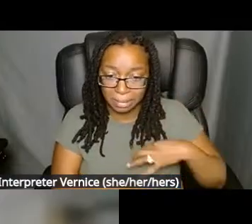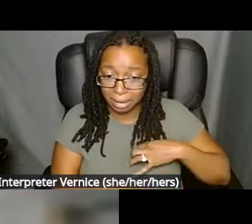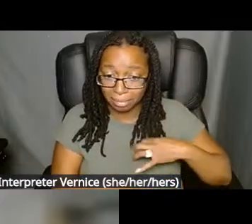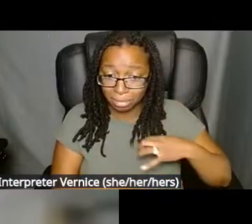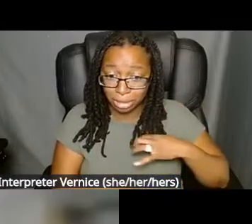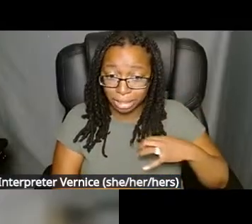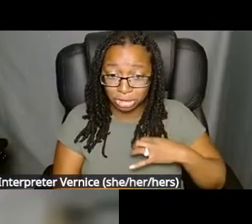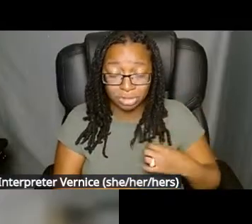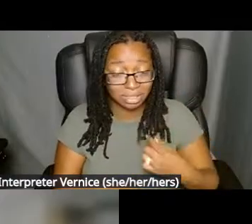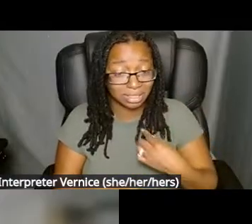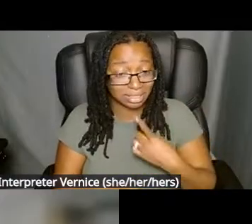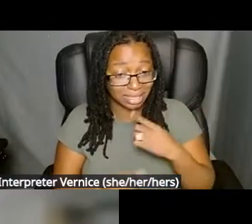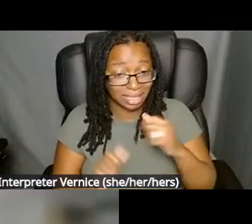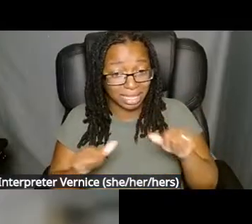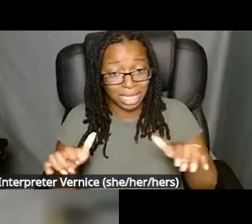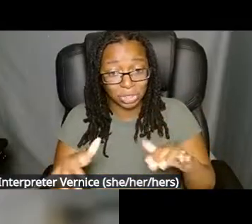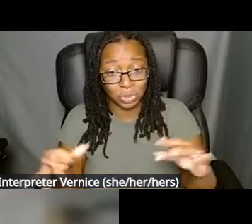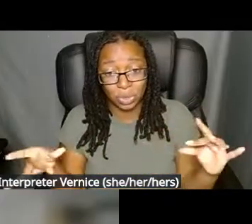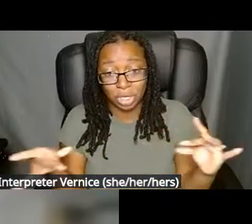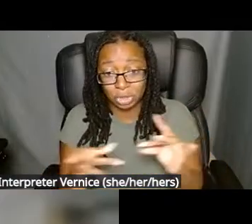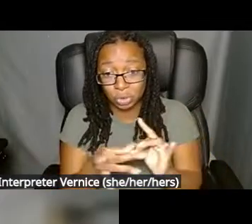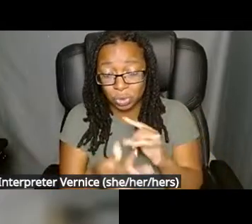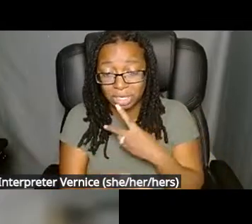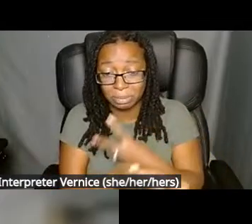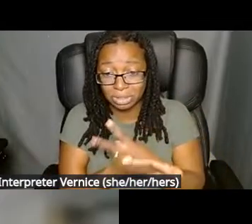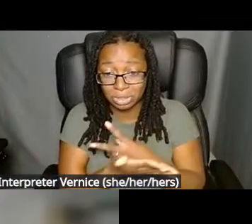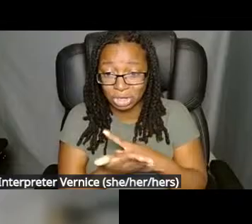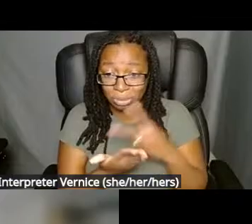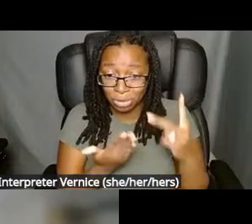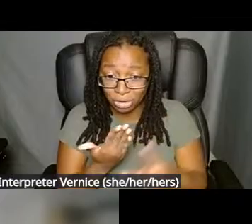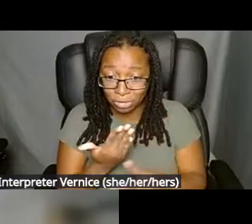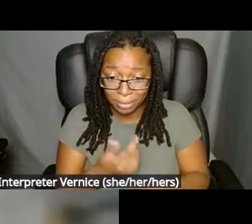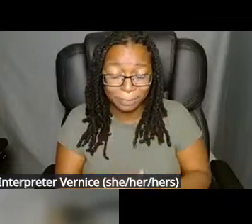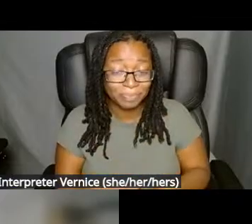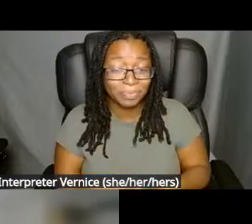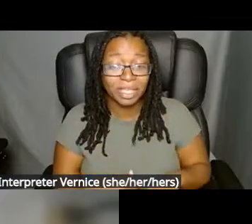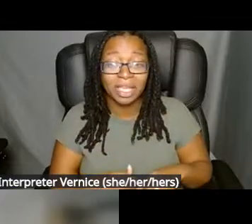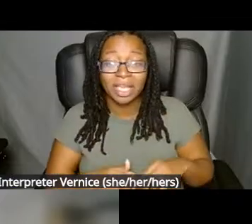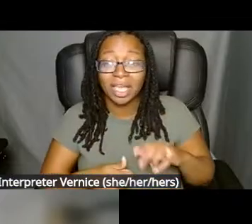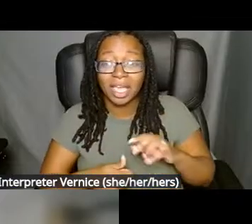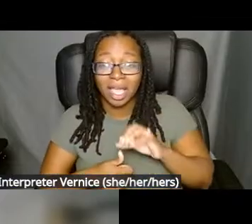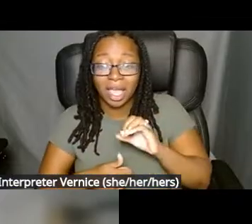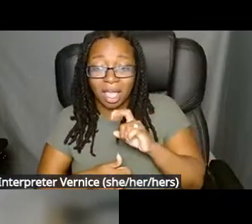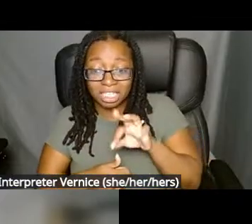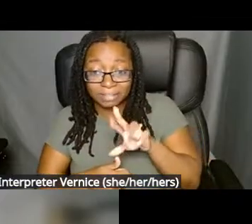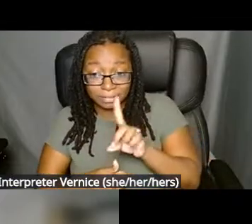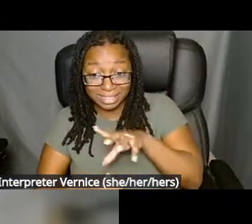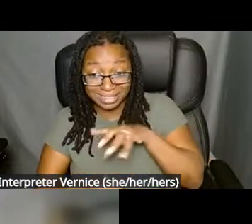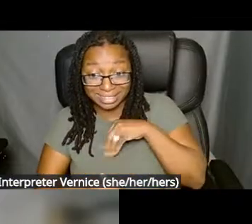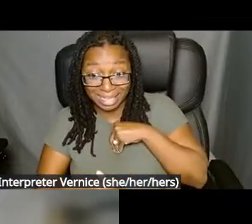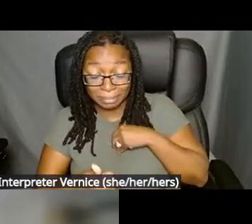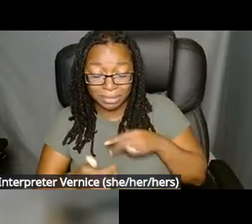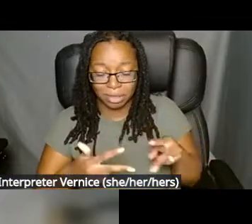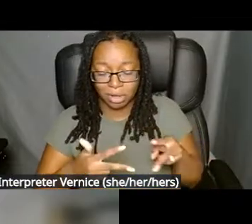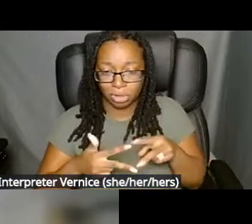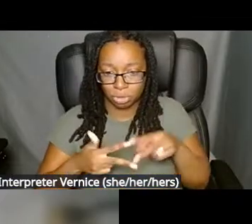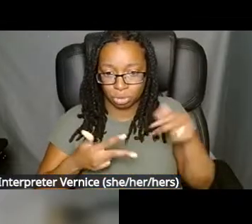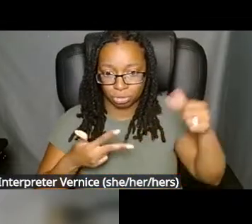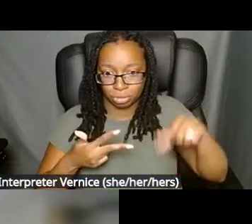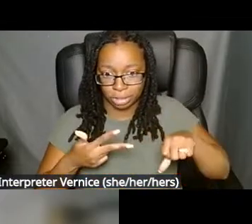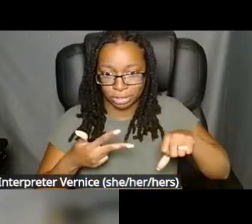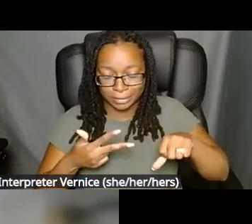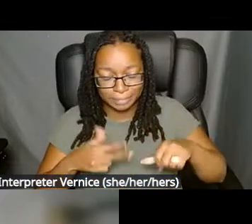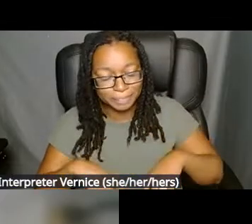got rejected from Cambridge. I got rejected from University of Sydney, and Oxford accepted me. And so I was able to move